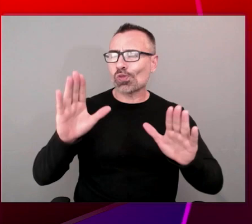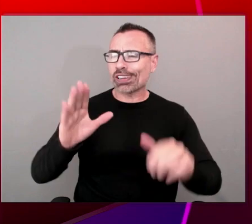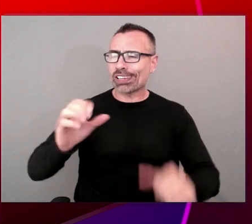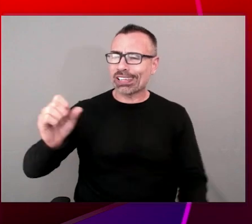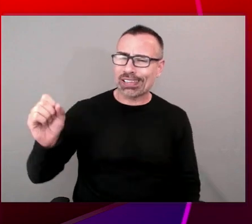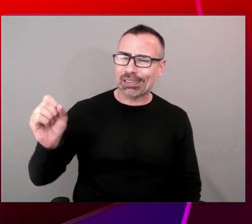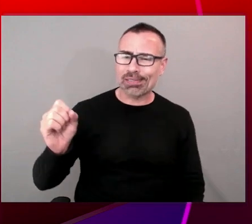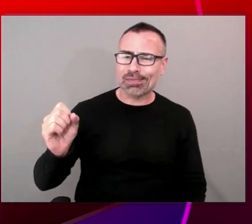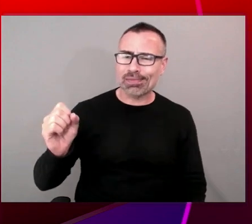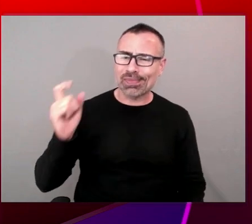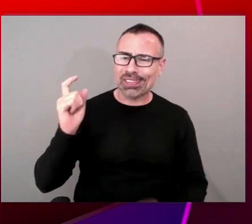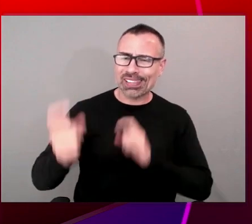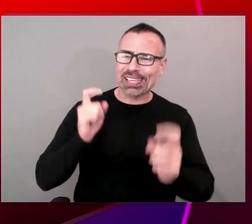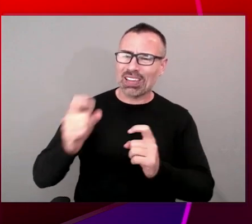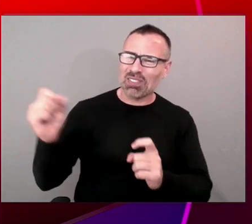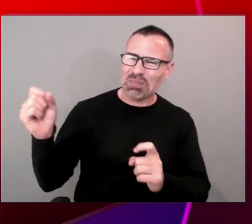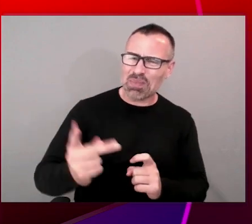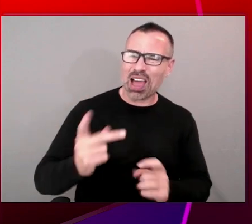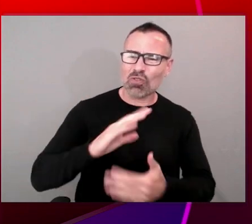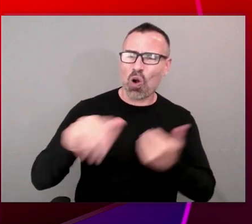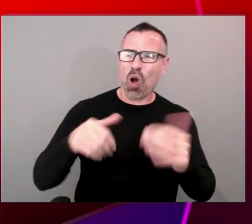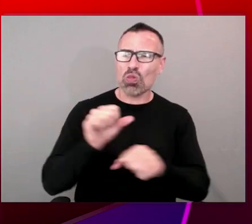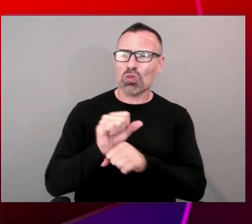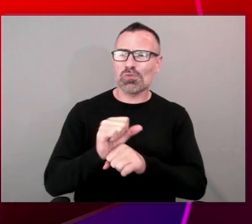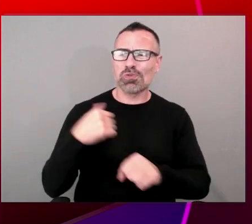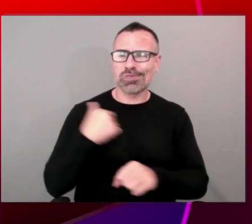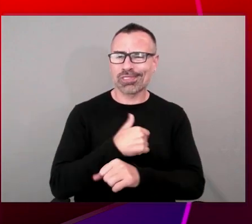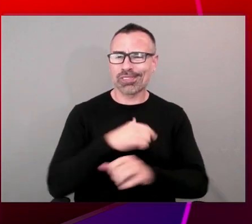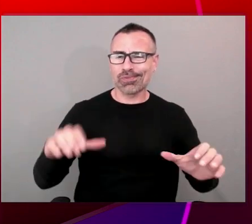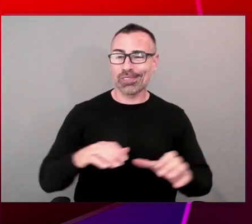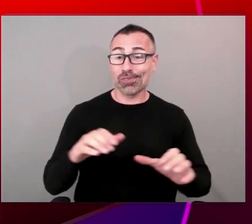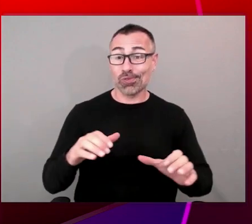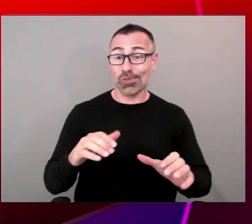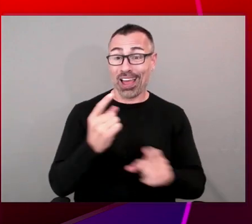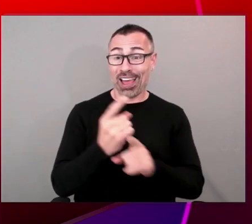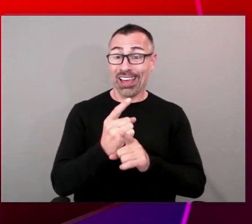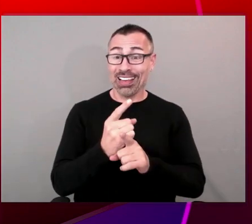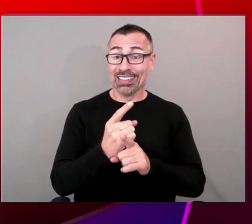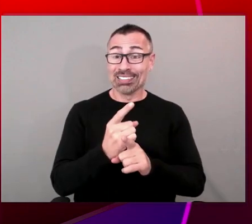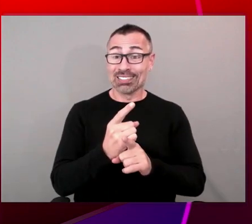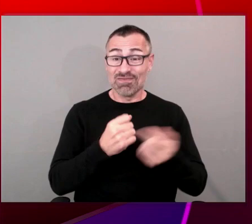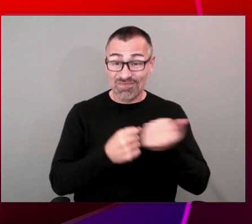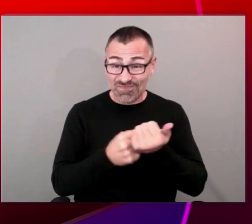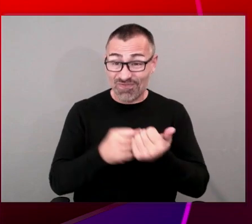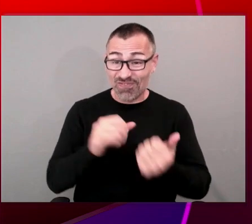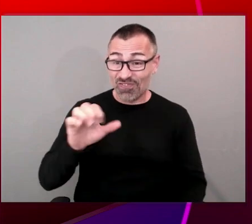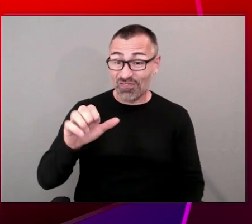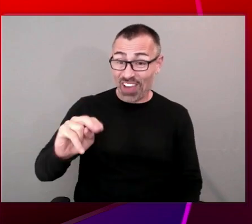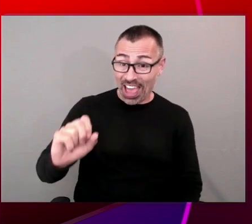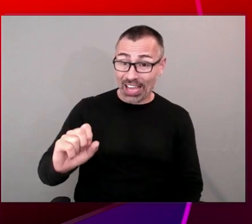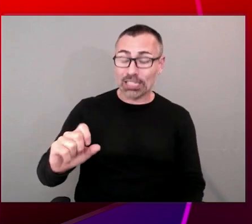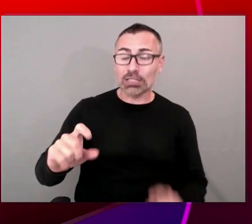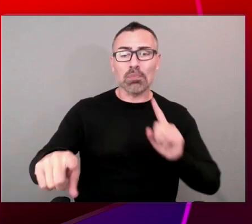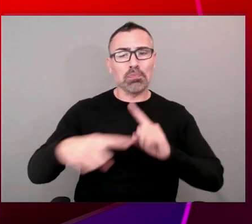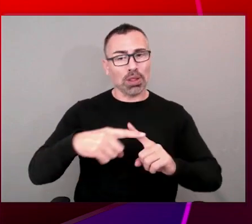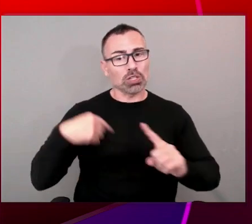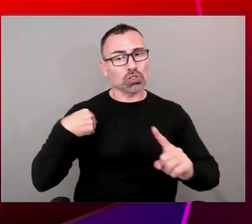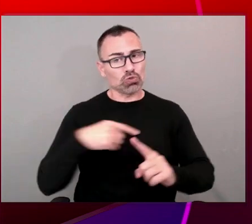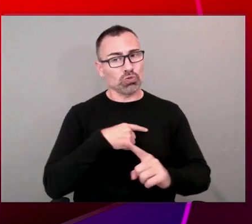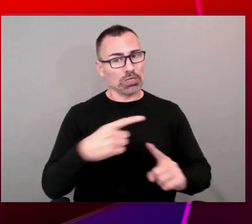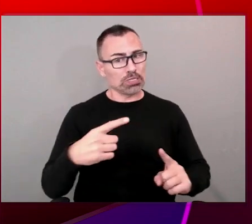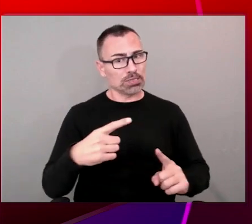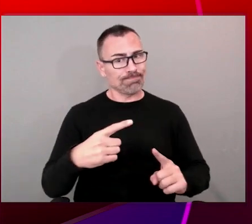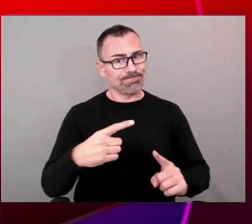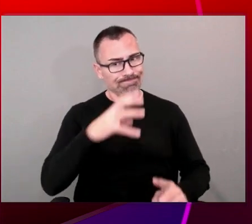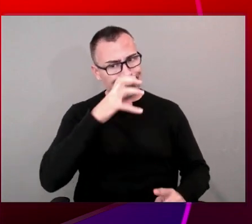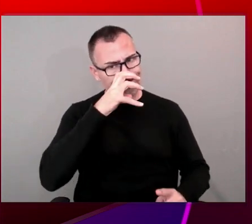the work that we do as kind of fans, but also really hard critics that we are not ashamed to